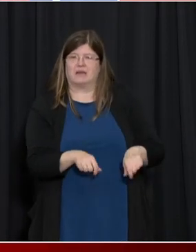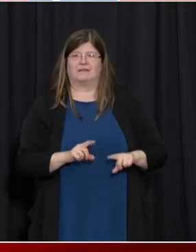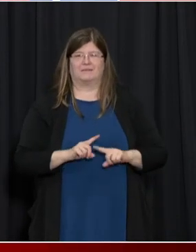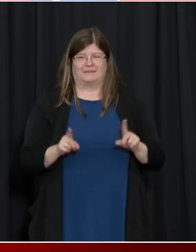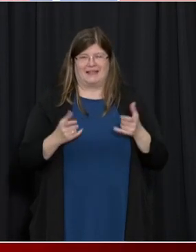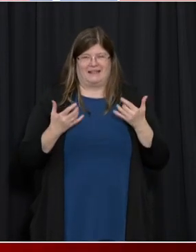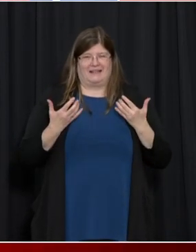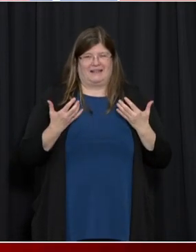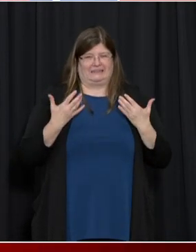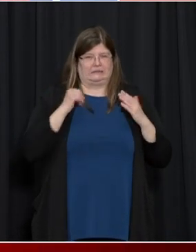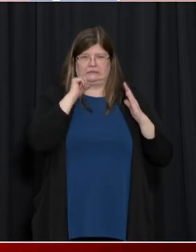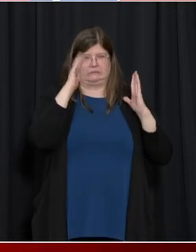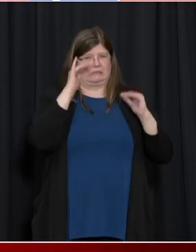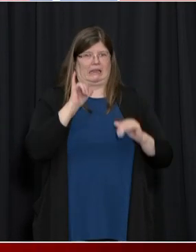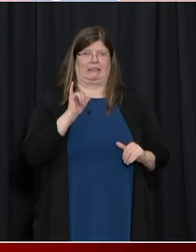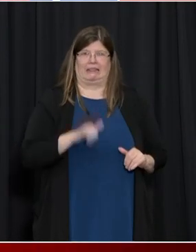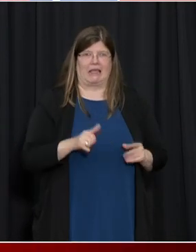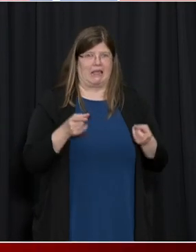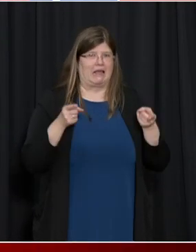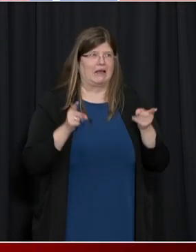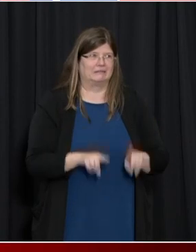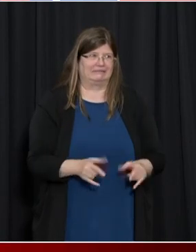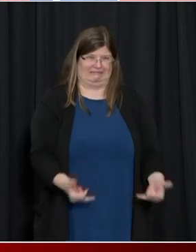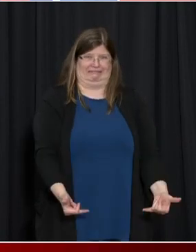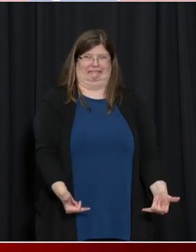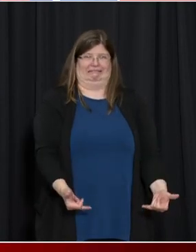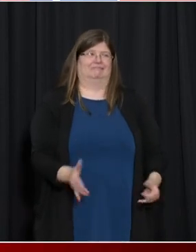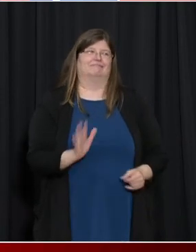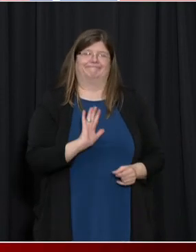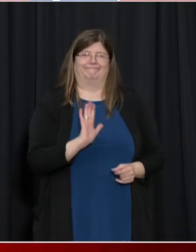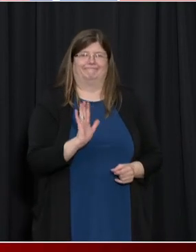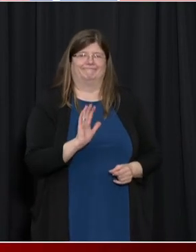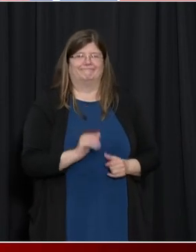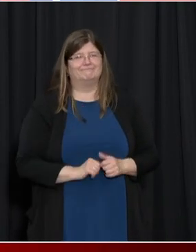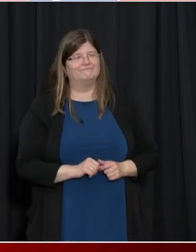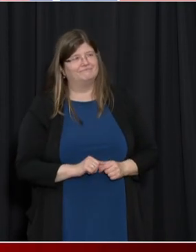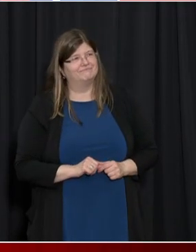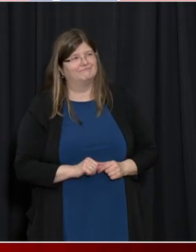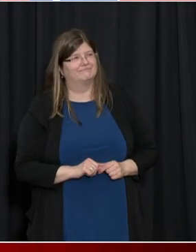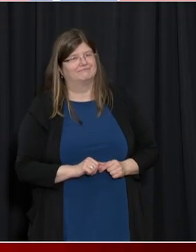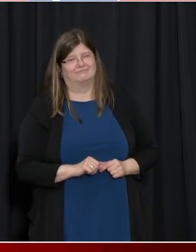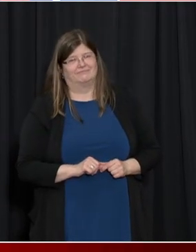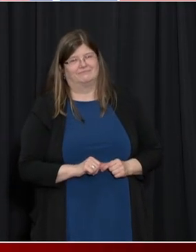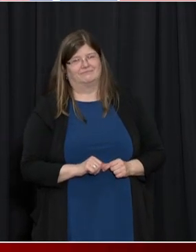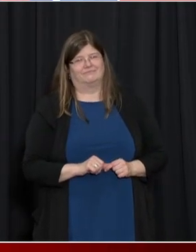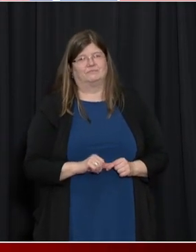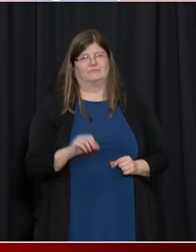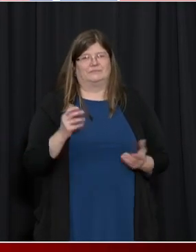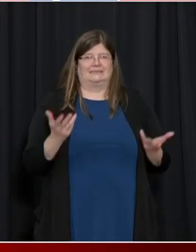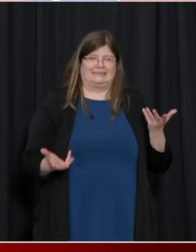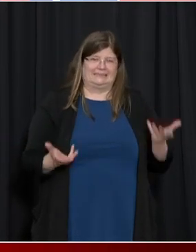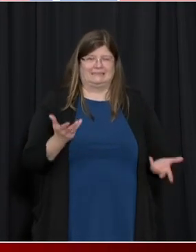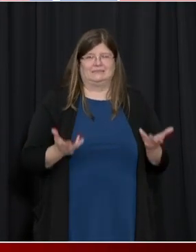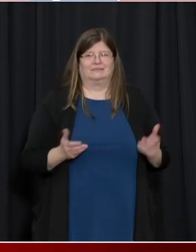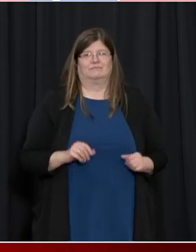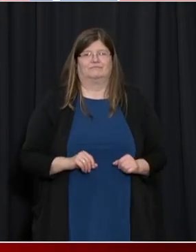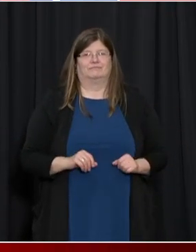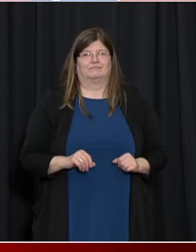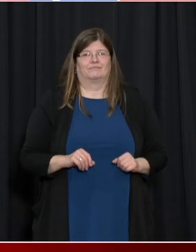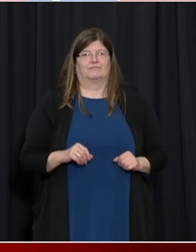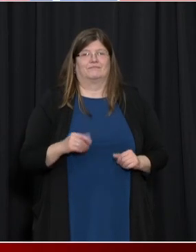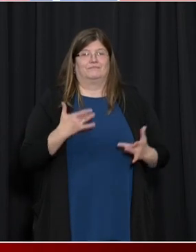high likelihood of that happening at this stage. So what we are concerned about with pools is